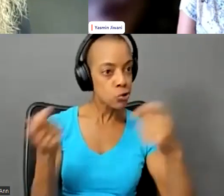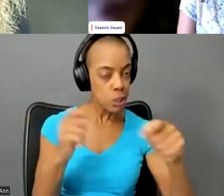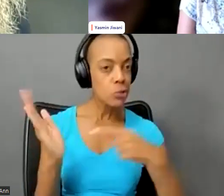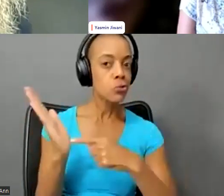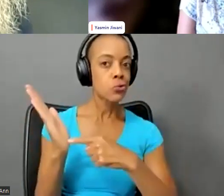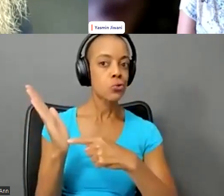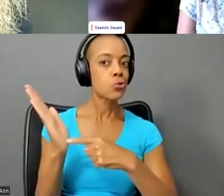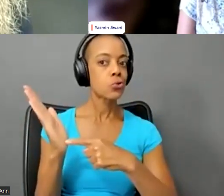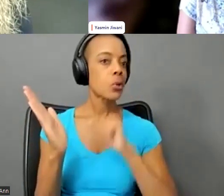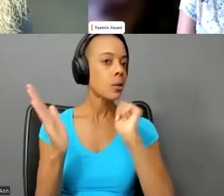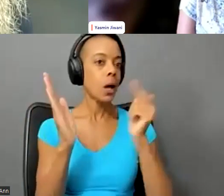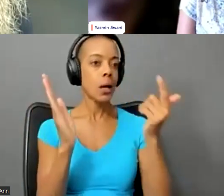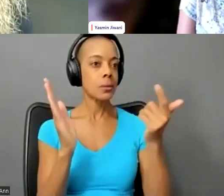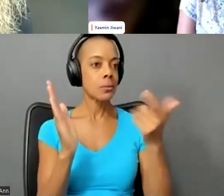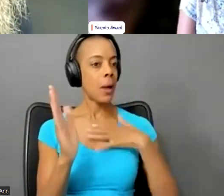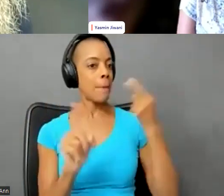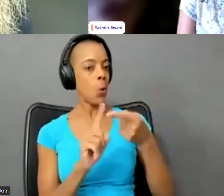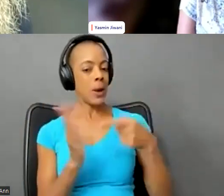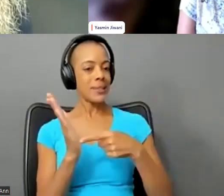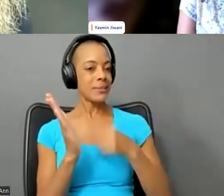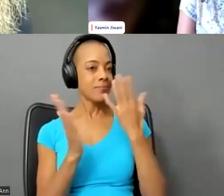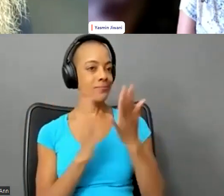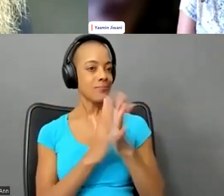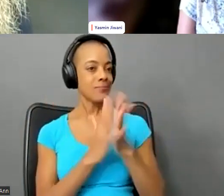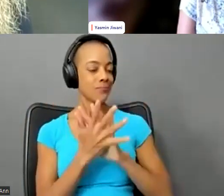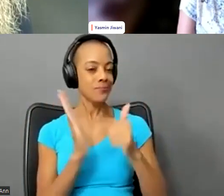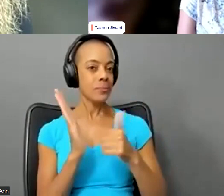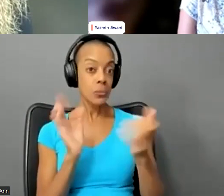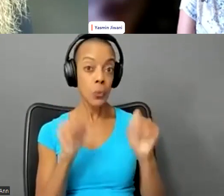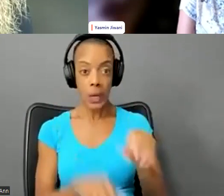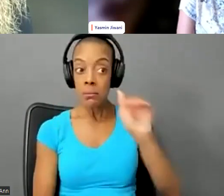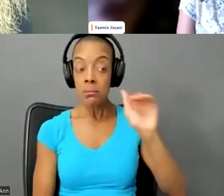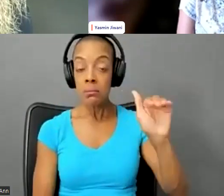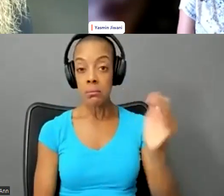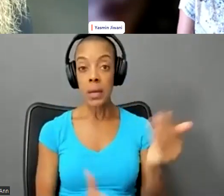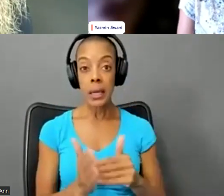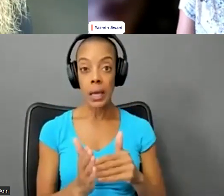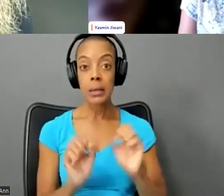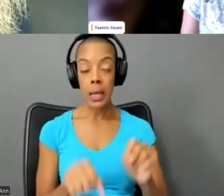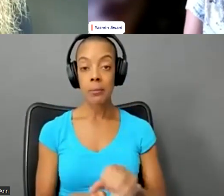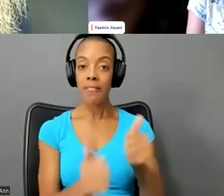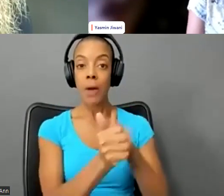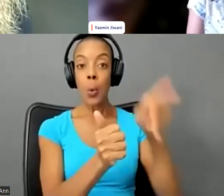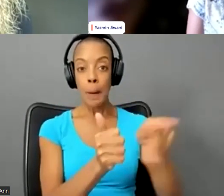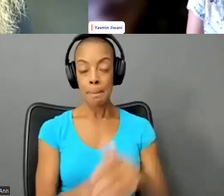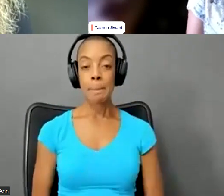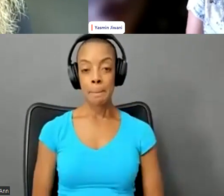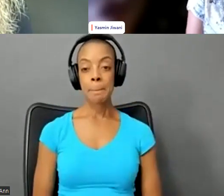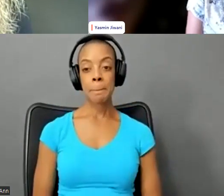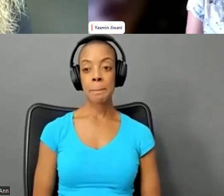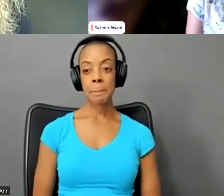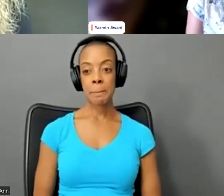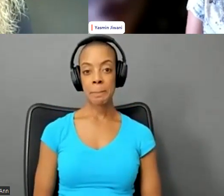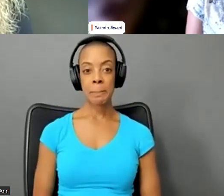wasn't intended to. So I think, you know, that's another good little tip. I think the technology